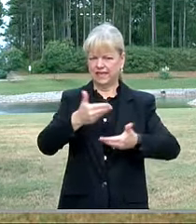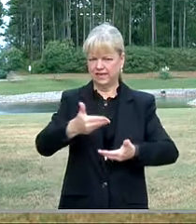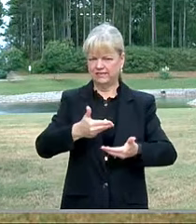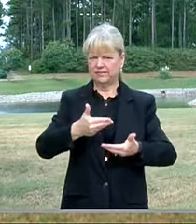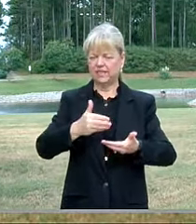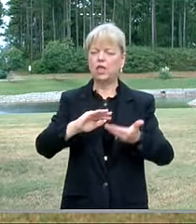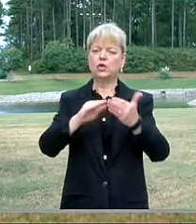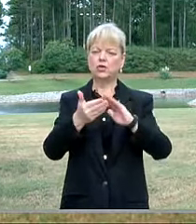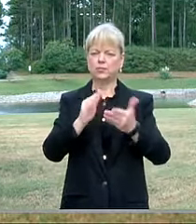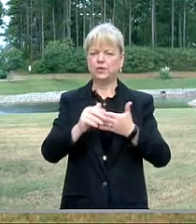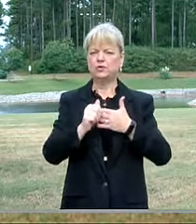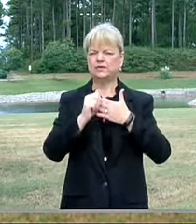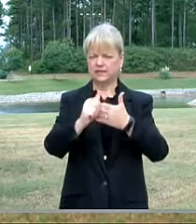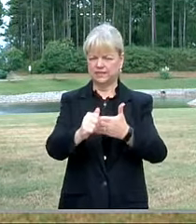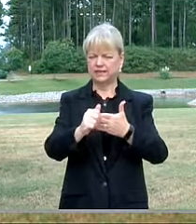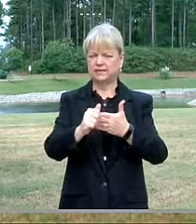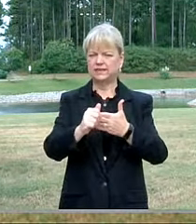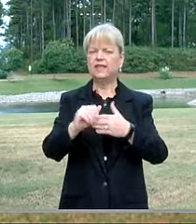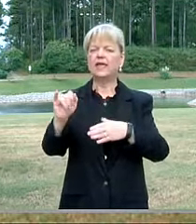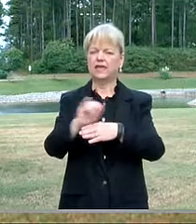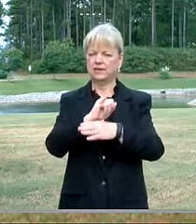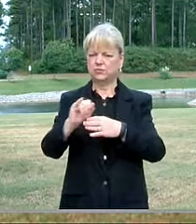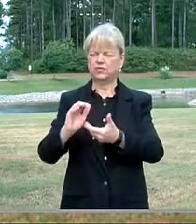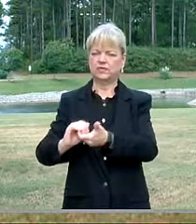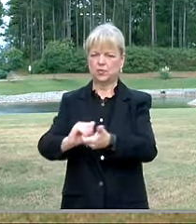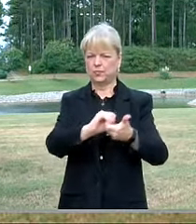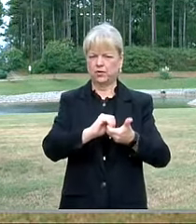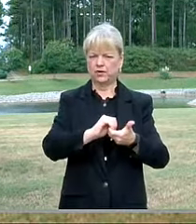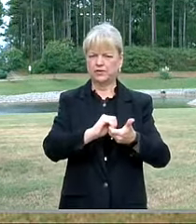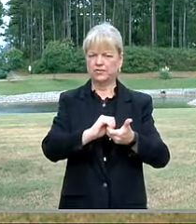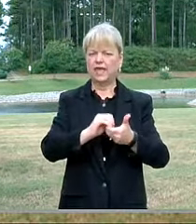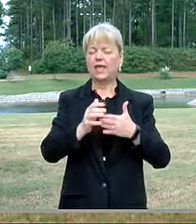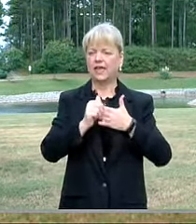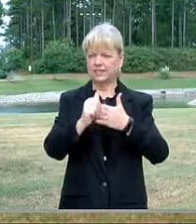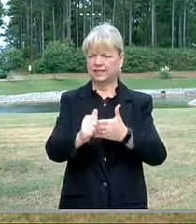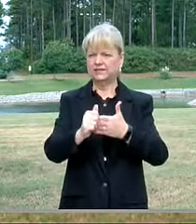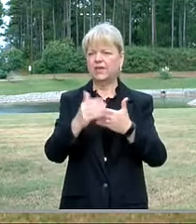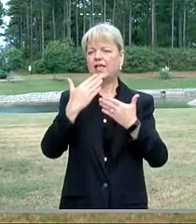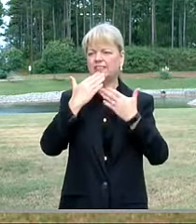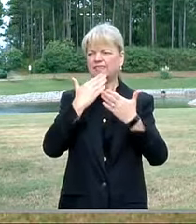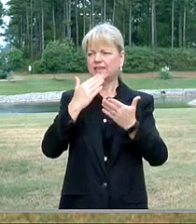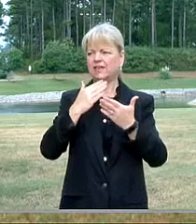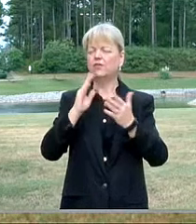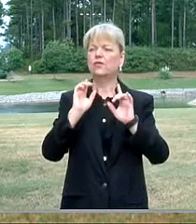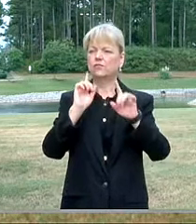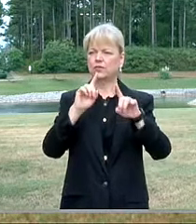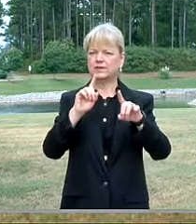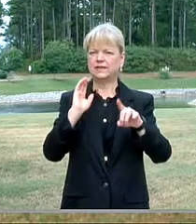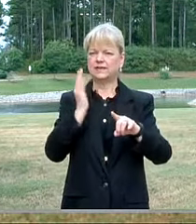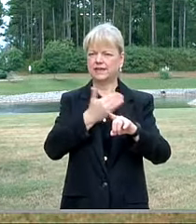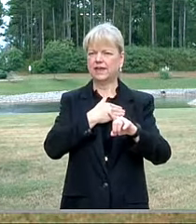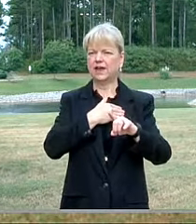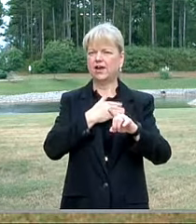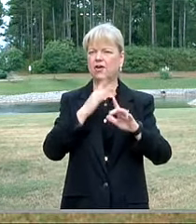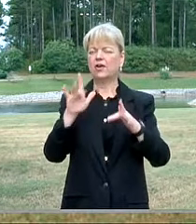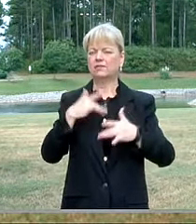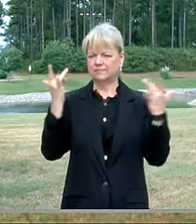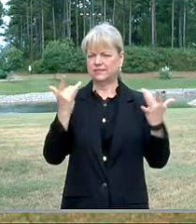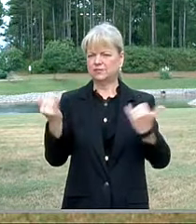leaders, service members, industry partners, and civilians, welcome and thank you for attending today's ceremony.